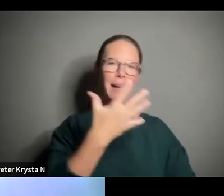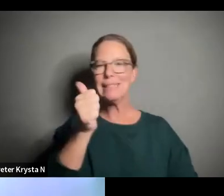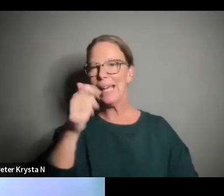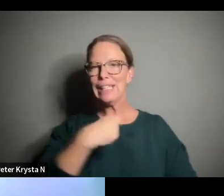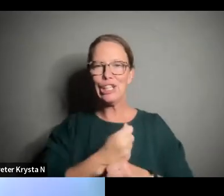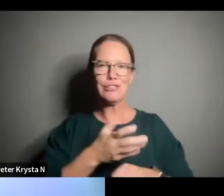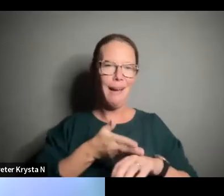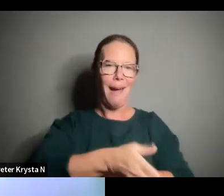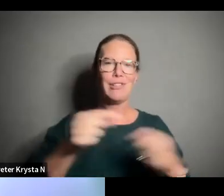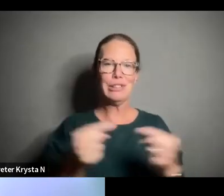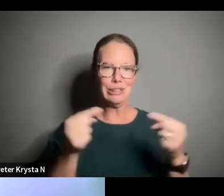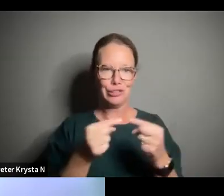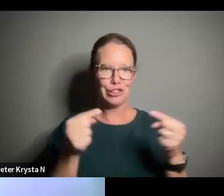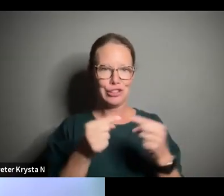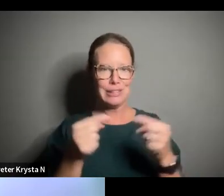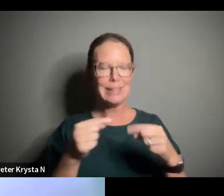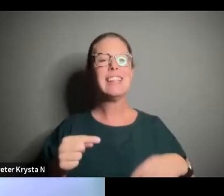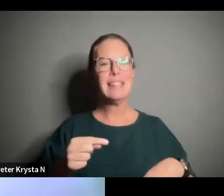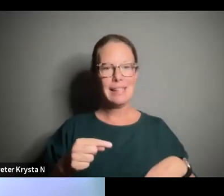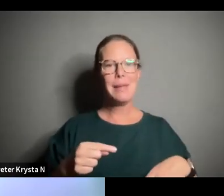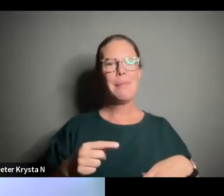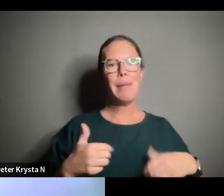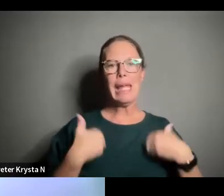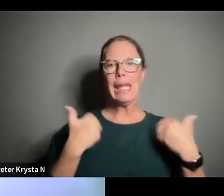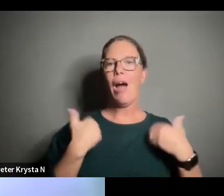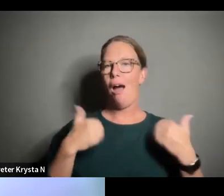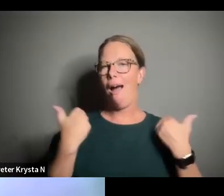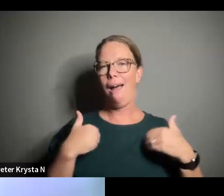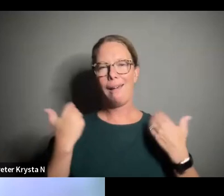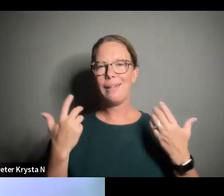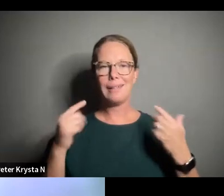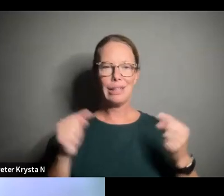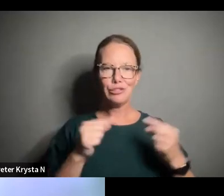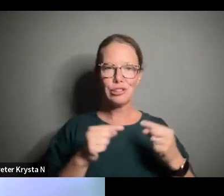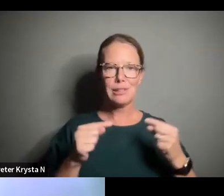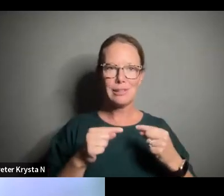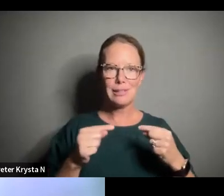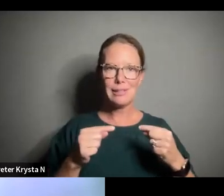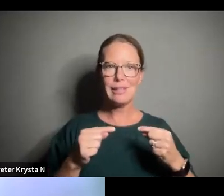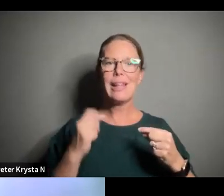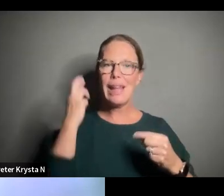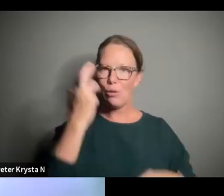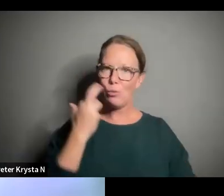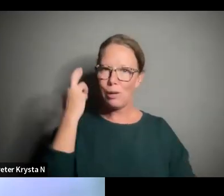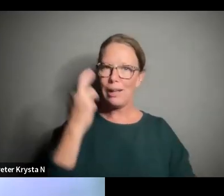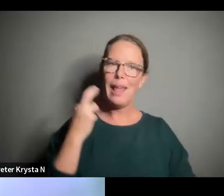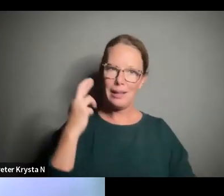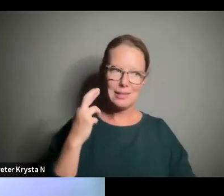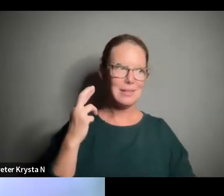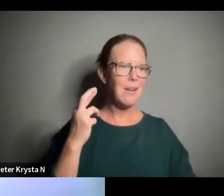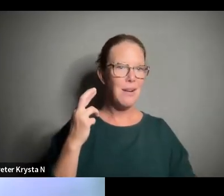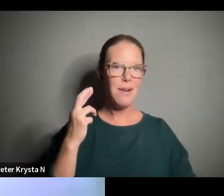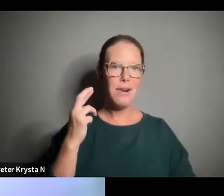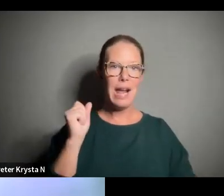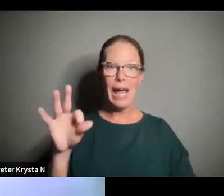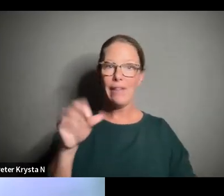late teens or so. And then what we realized is that you said that they realized that if they didn't hear